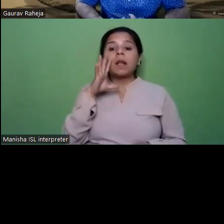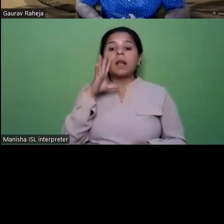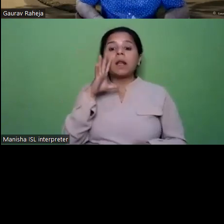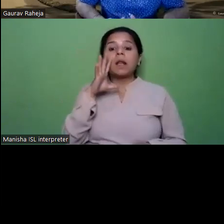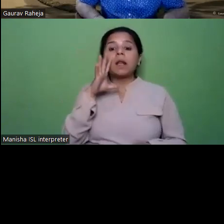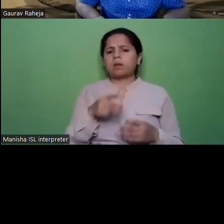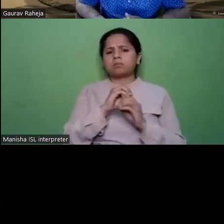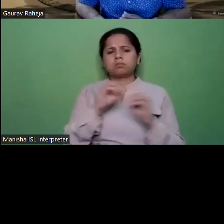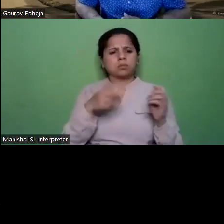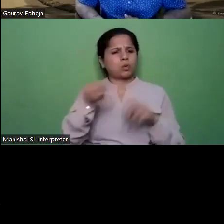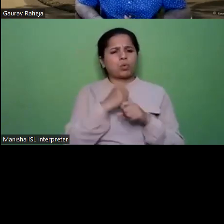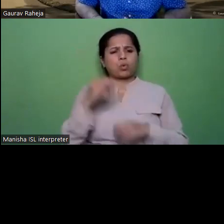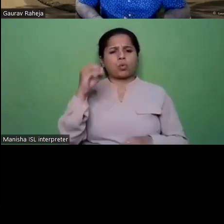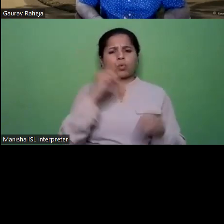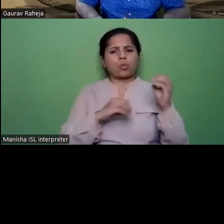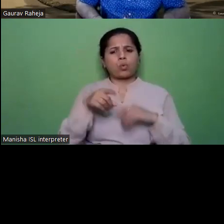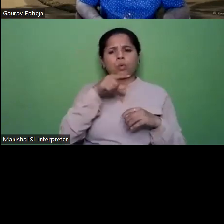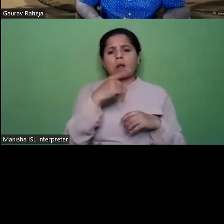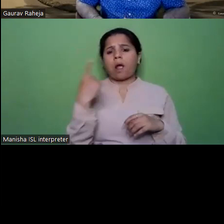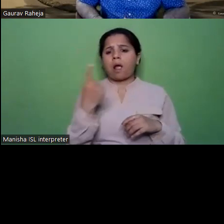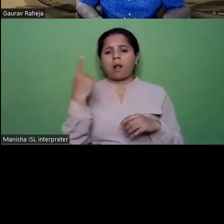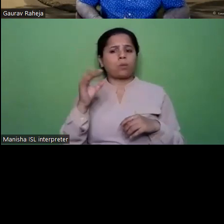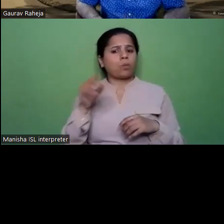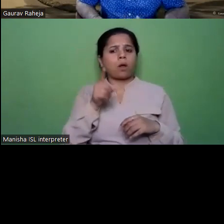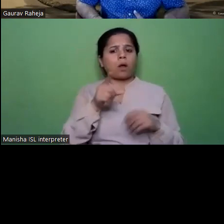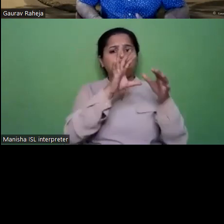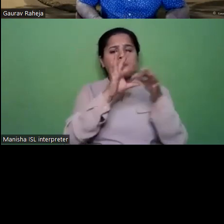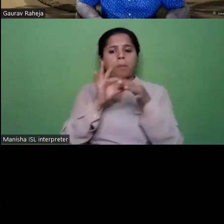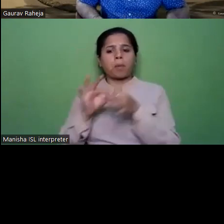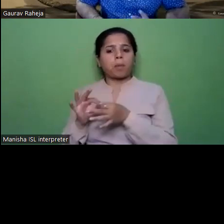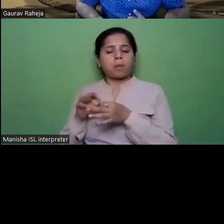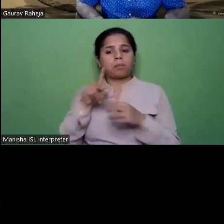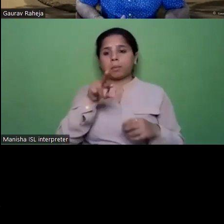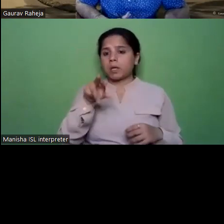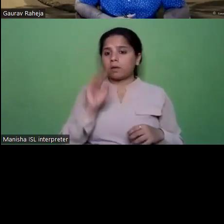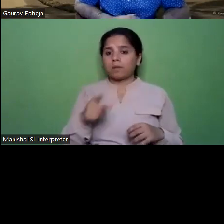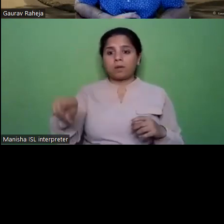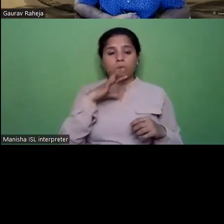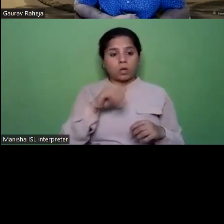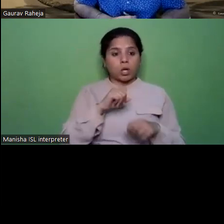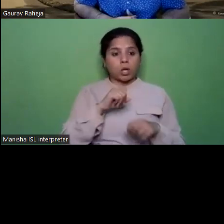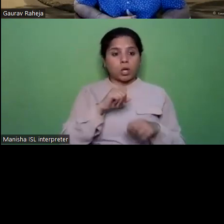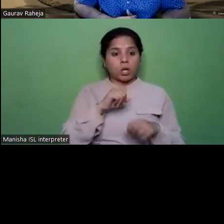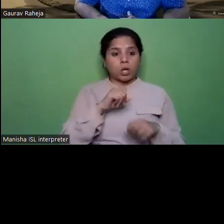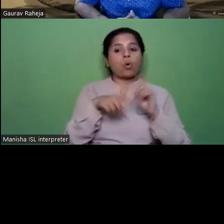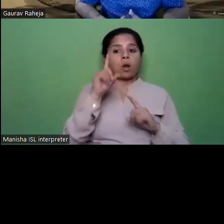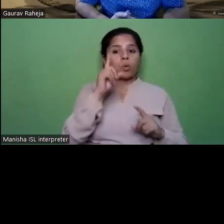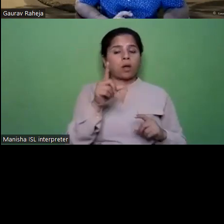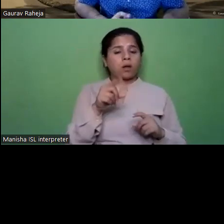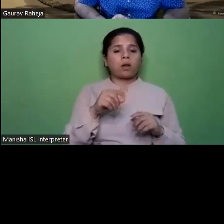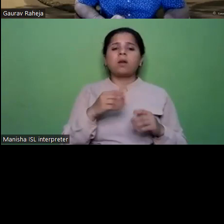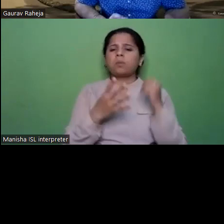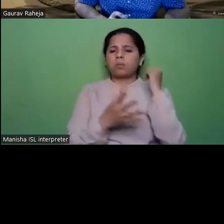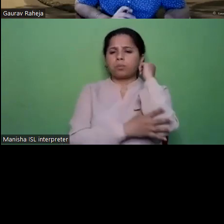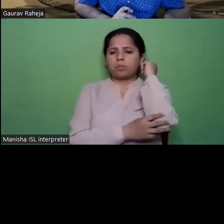these goals exist in isolation. If you actually address goal number 1, which is about no poverty, which I